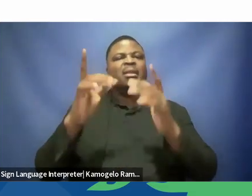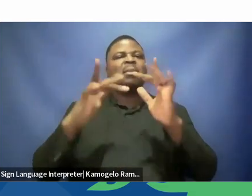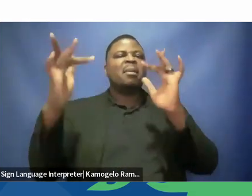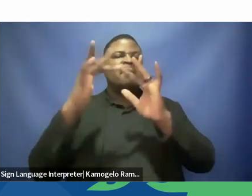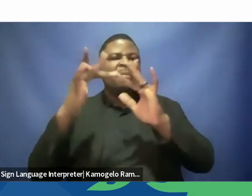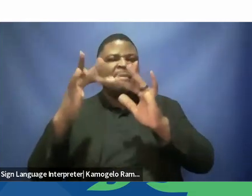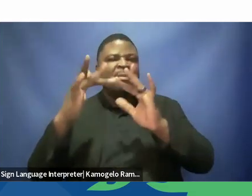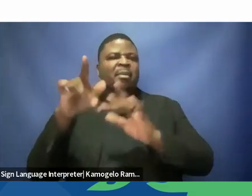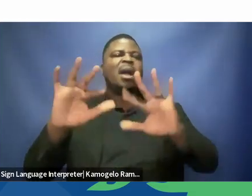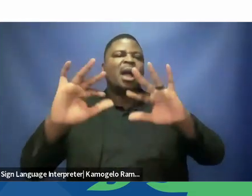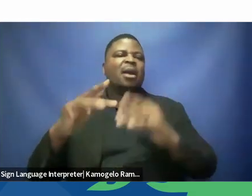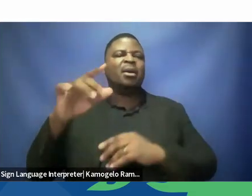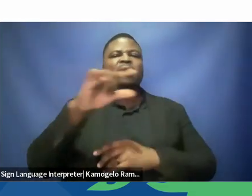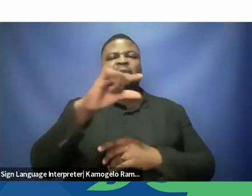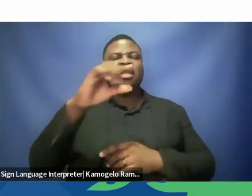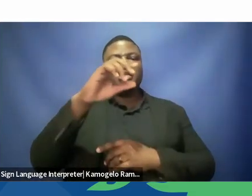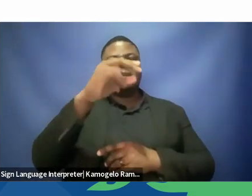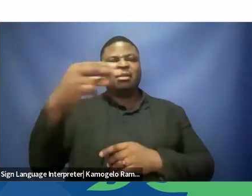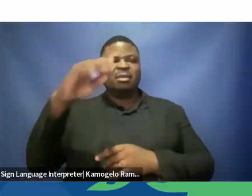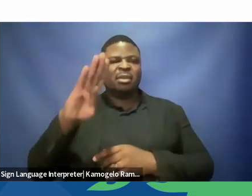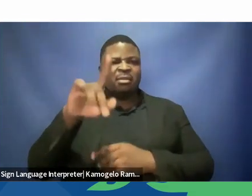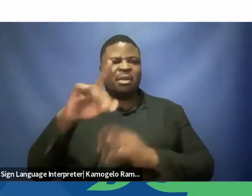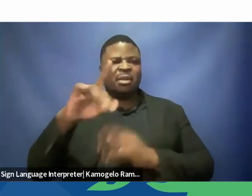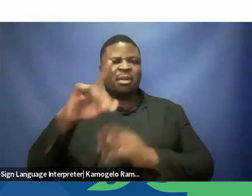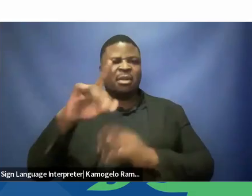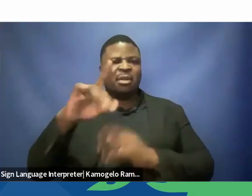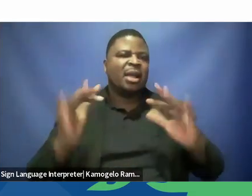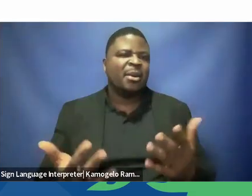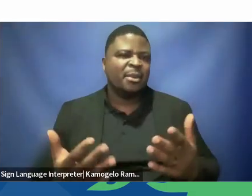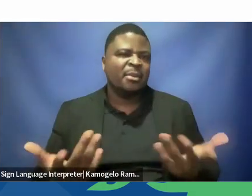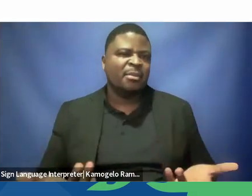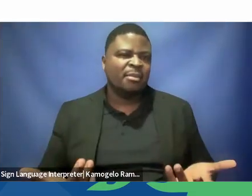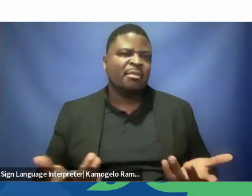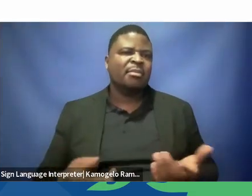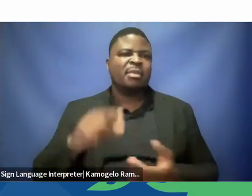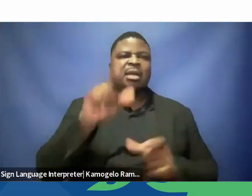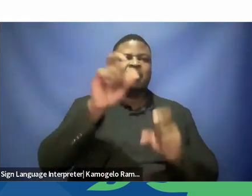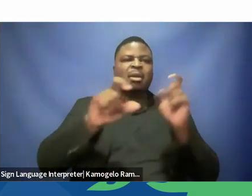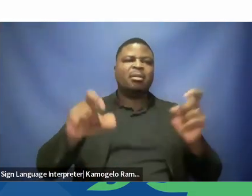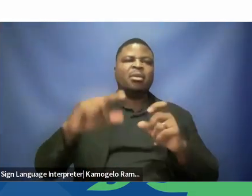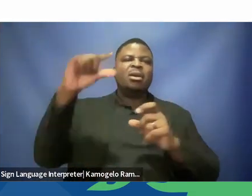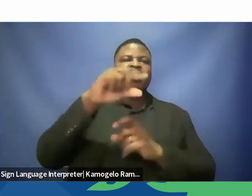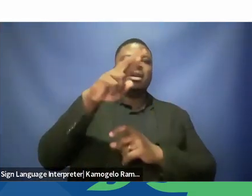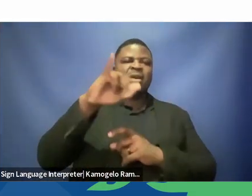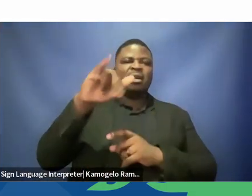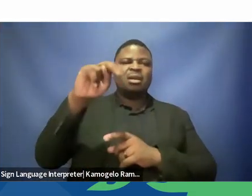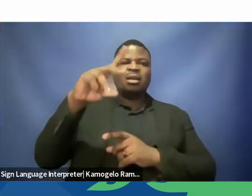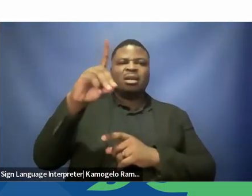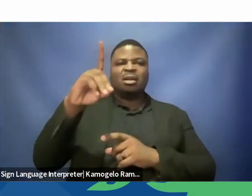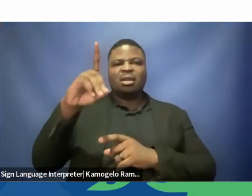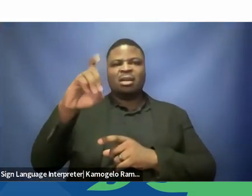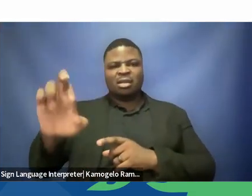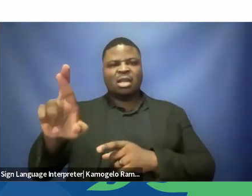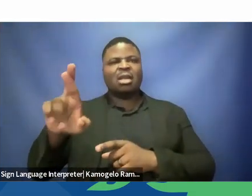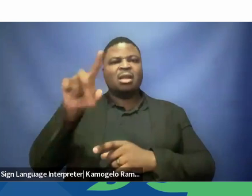people connect with each other. Chemsex encounters. We have Grindr, which is a very popular, the largest social networking app.